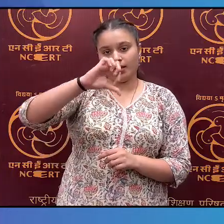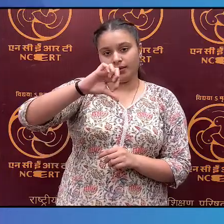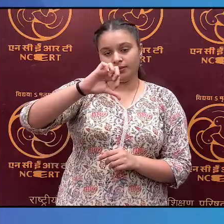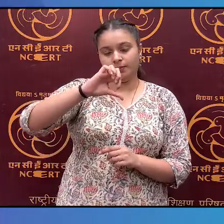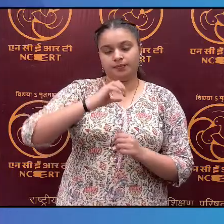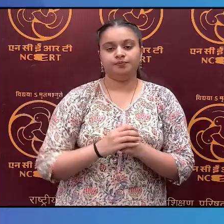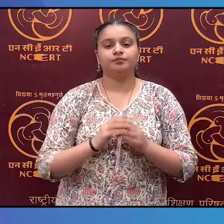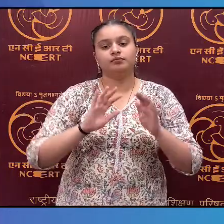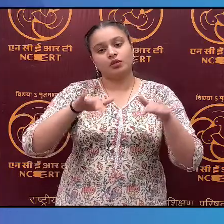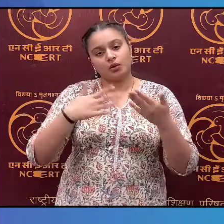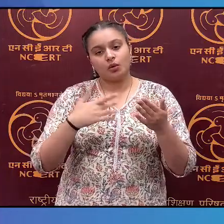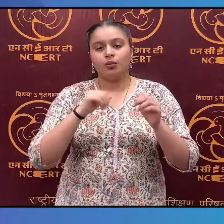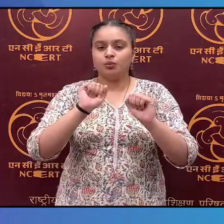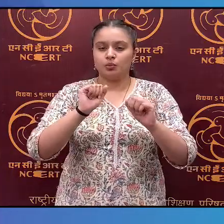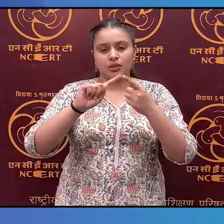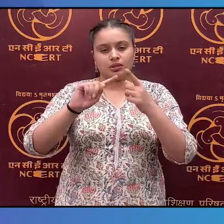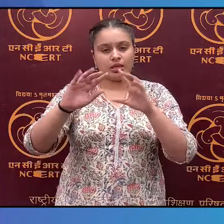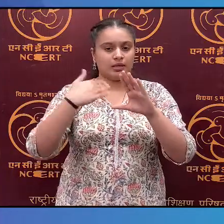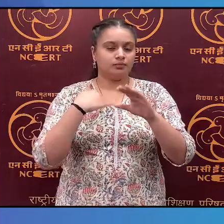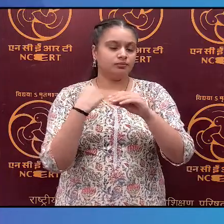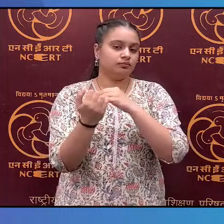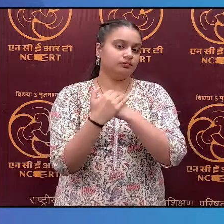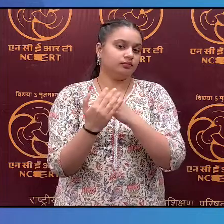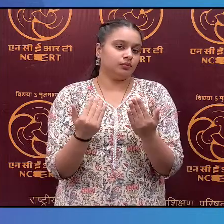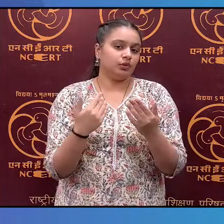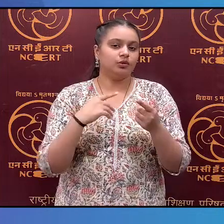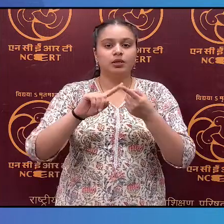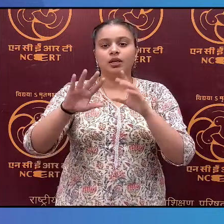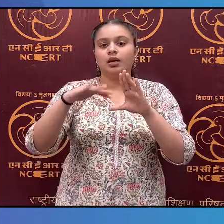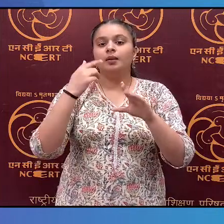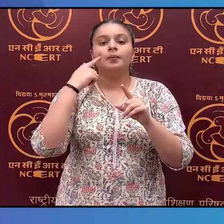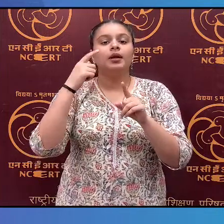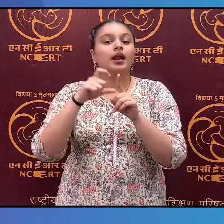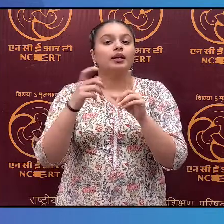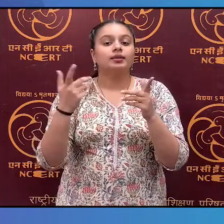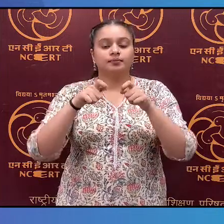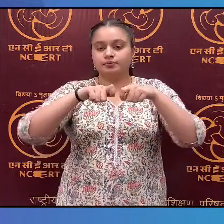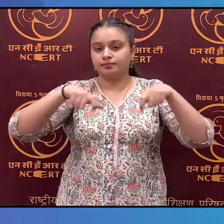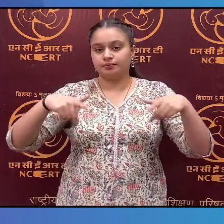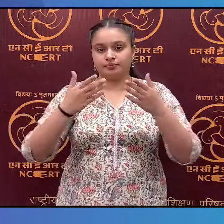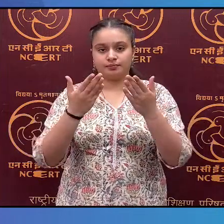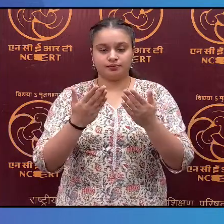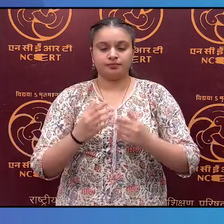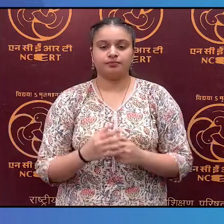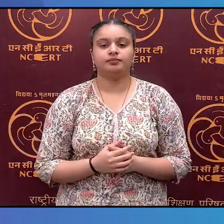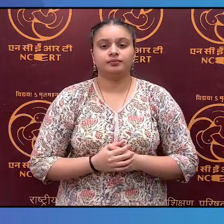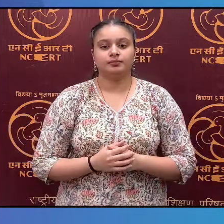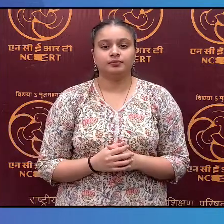559. Either you can drop a mail as well. Our email address is